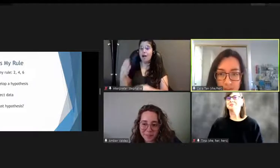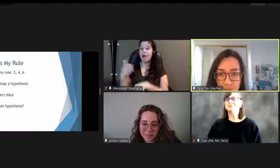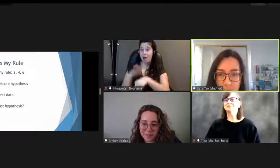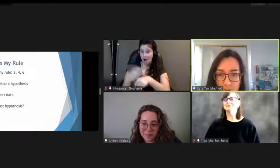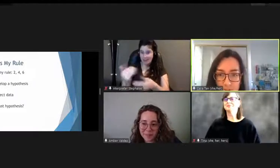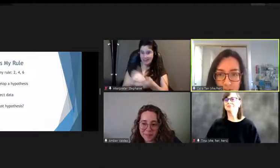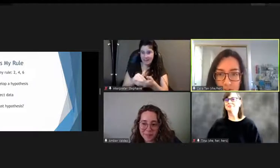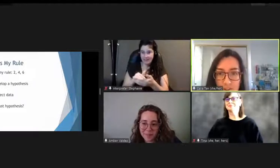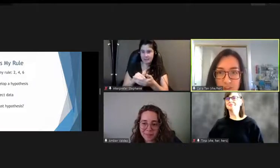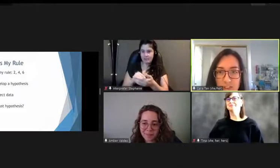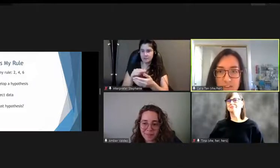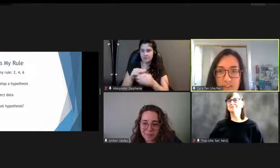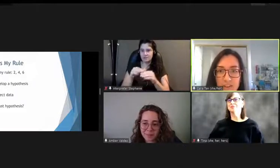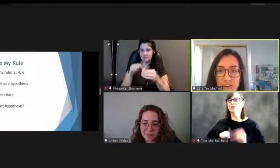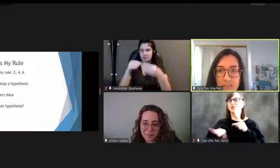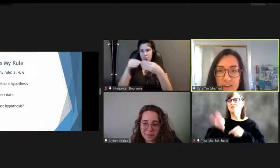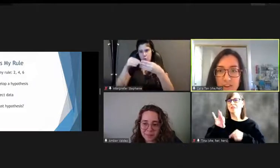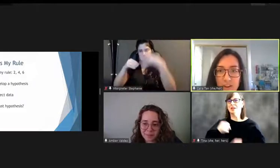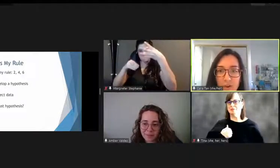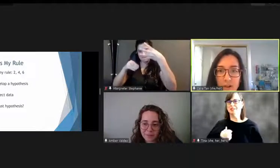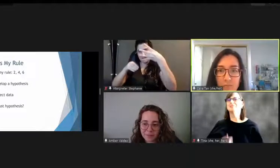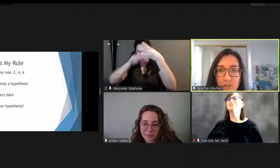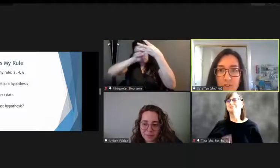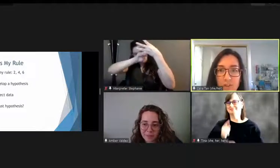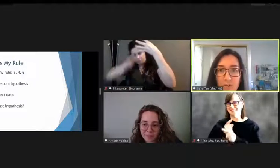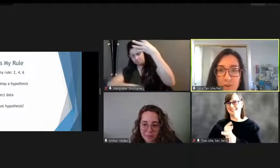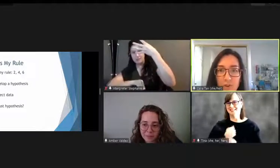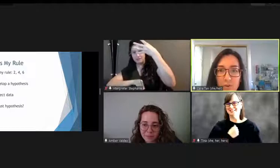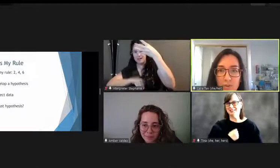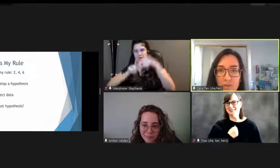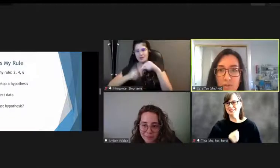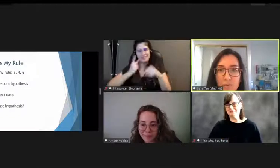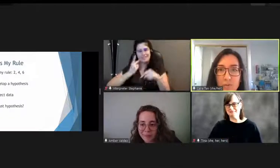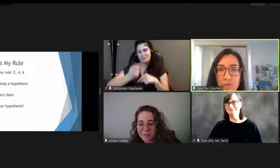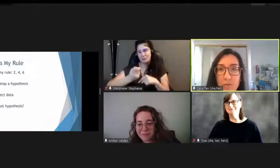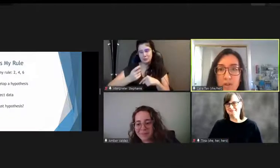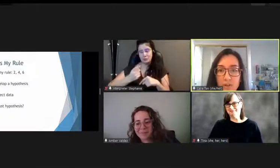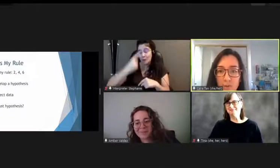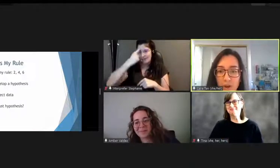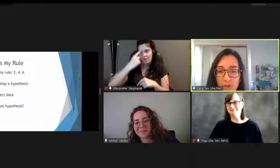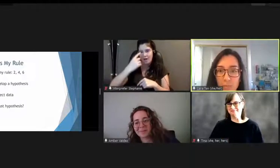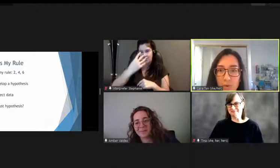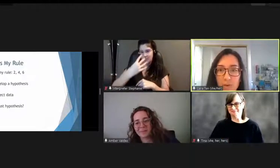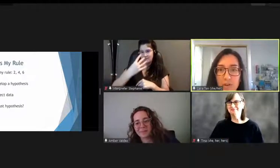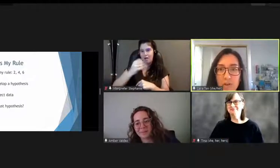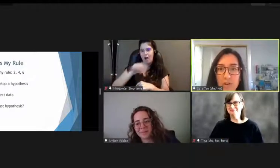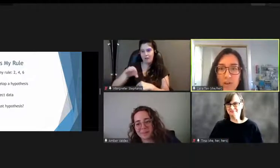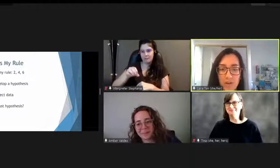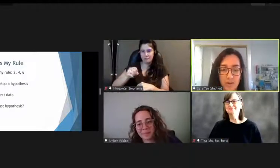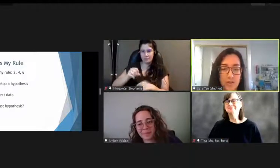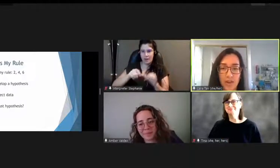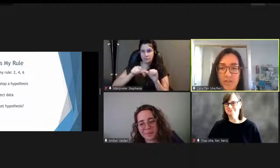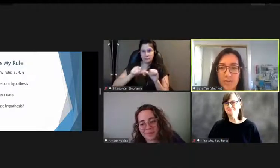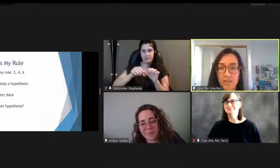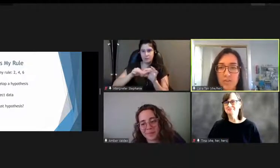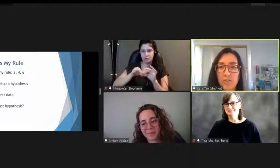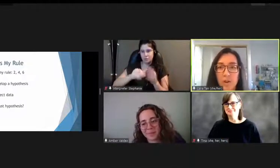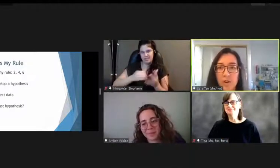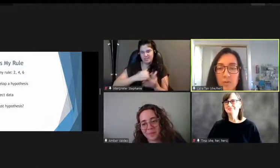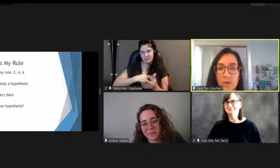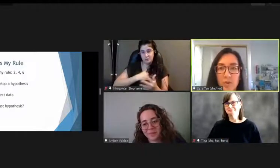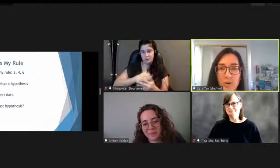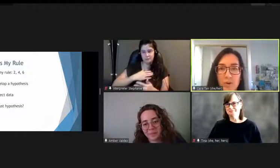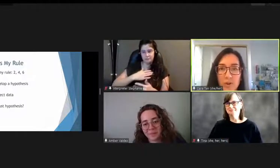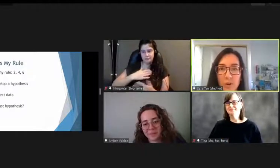Okay, so you are all collecting data right now. I'm letting you know if what you have put, yes, fits